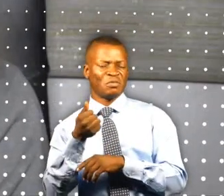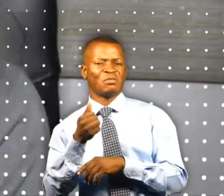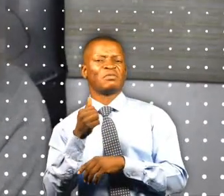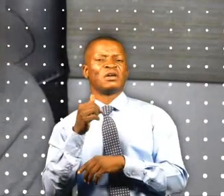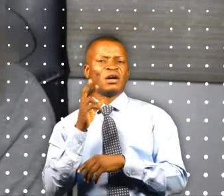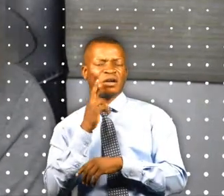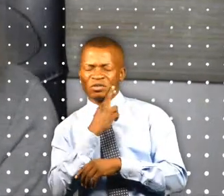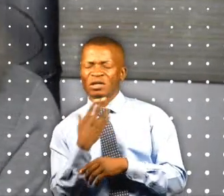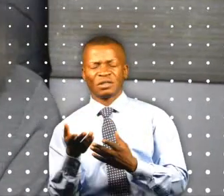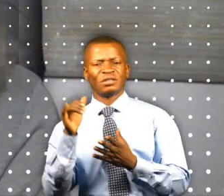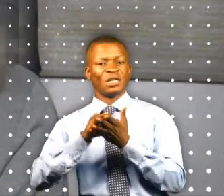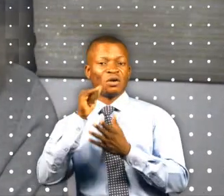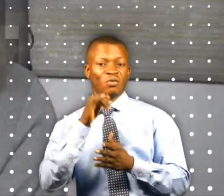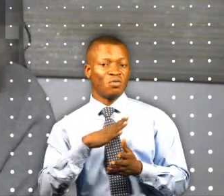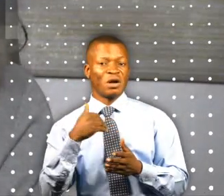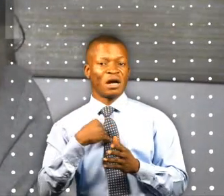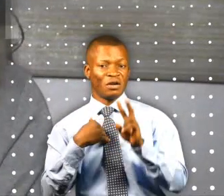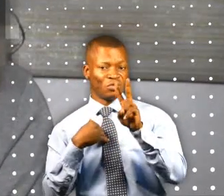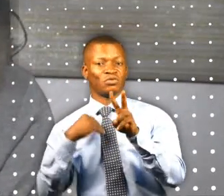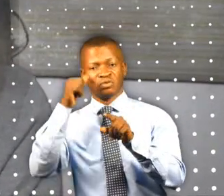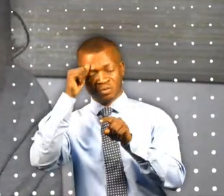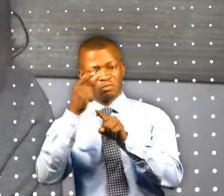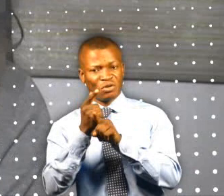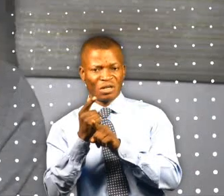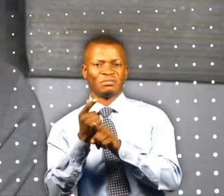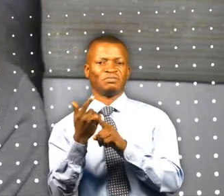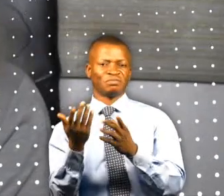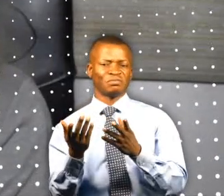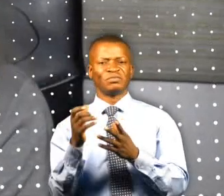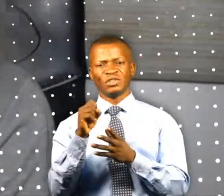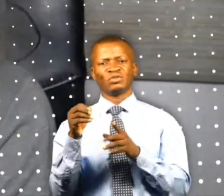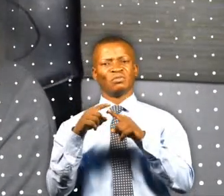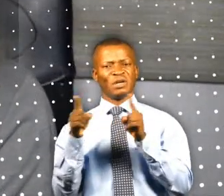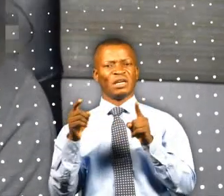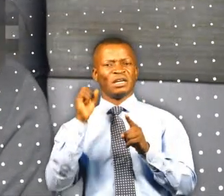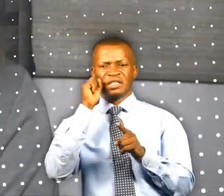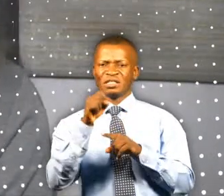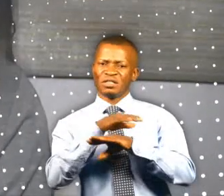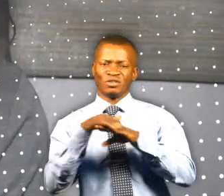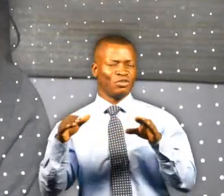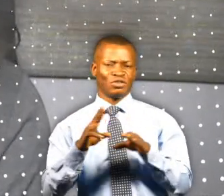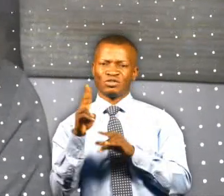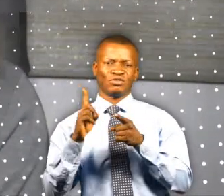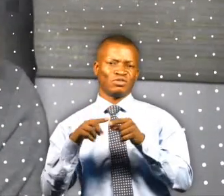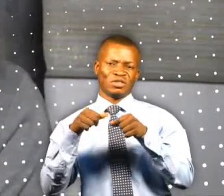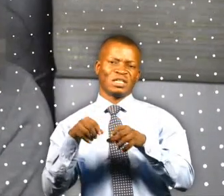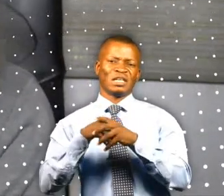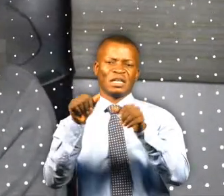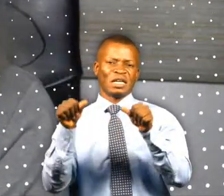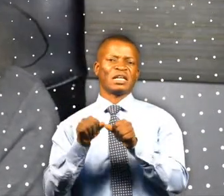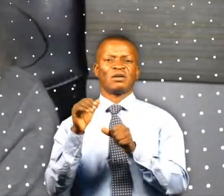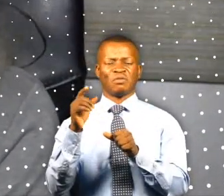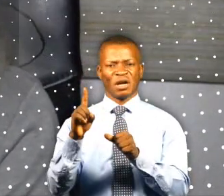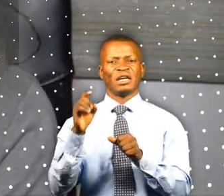I was working in a restaurant. So the woman has 2 brothers. So, but she don't